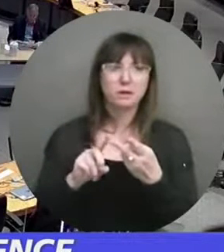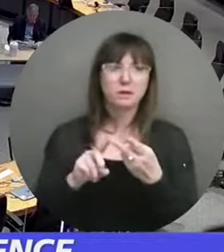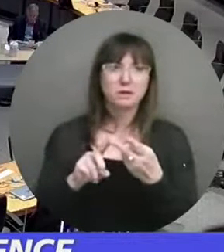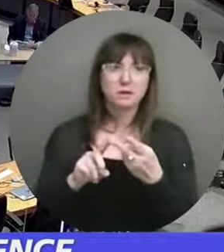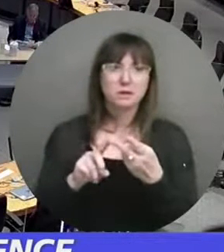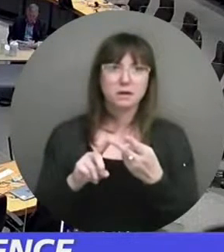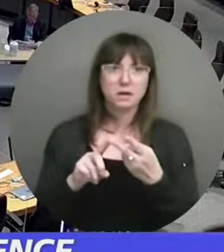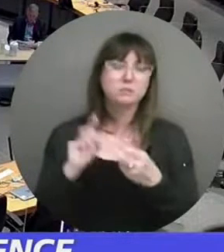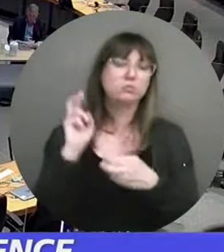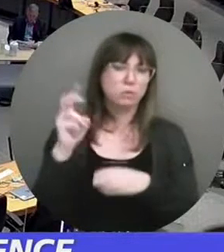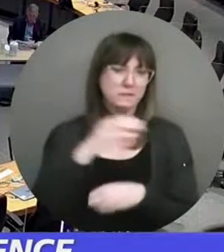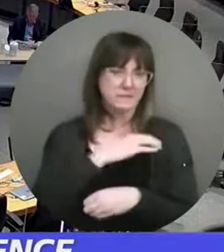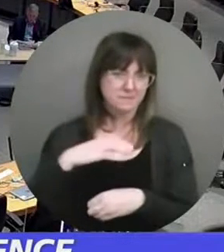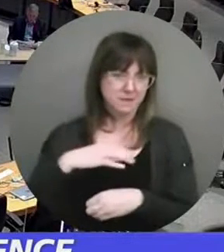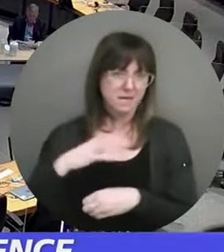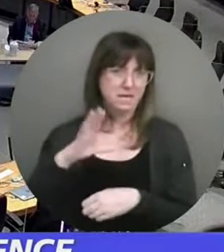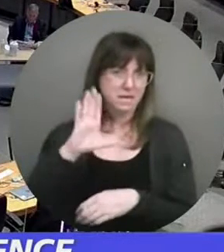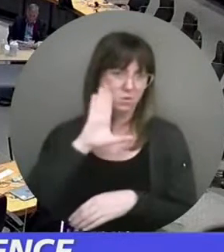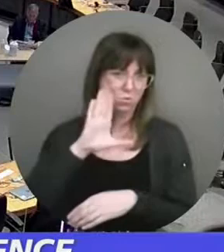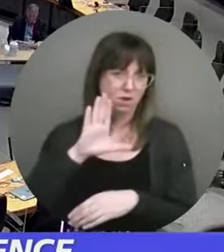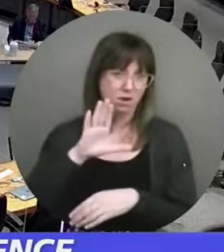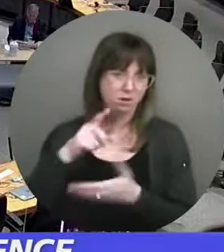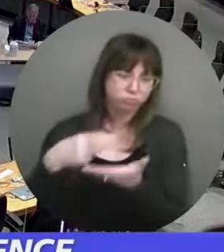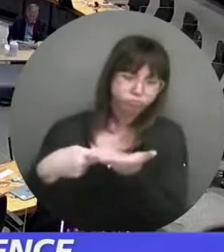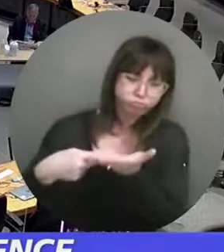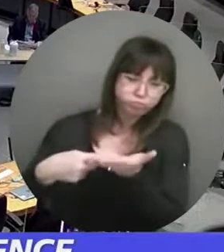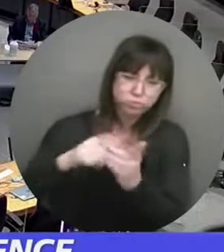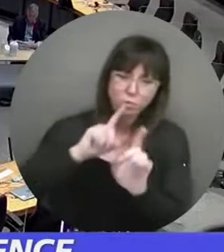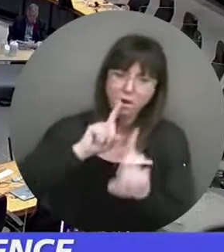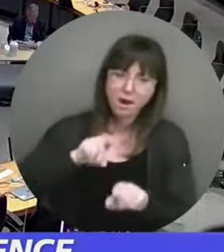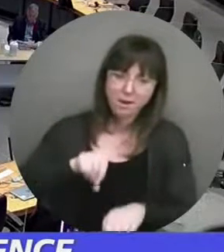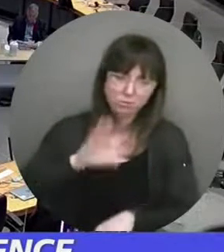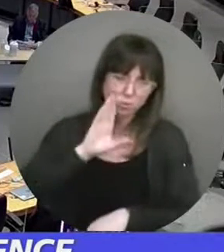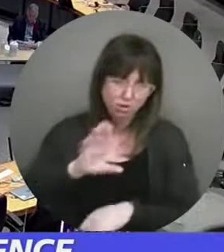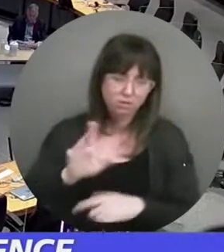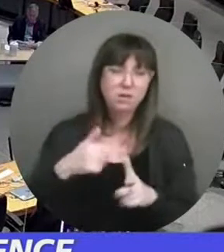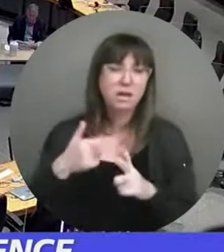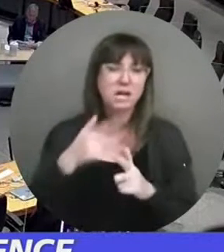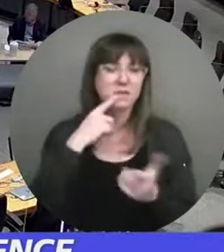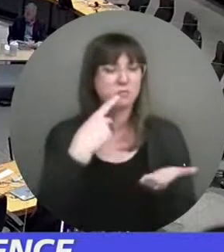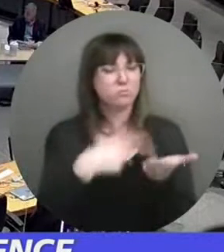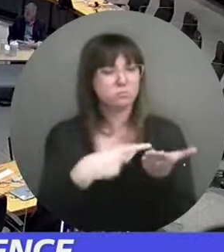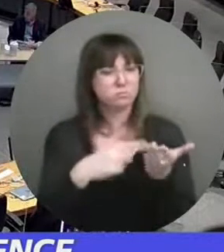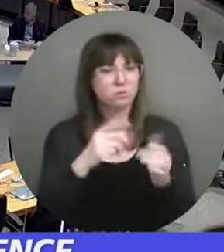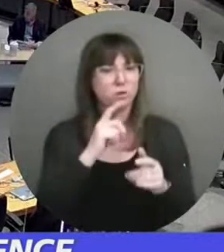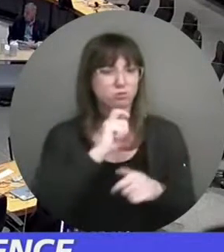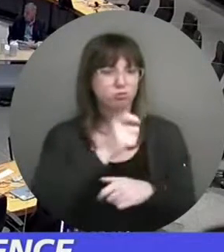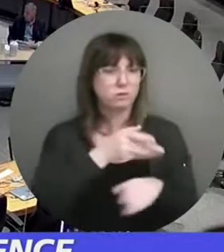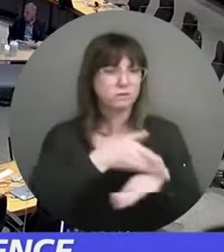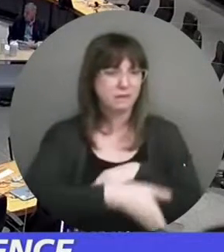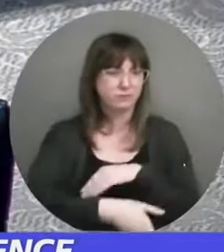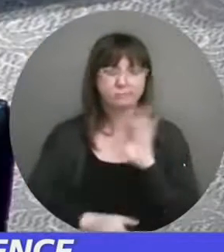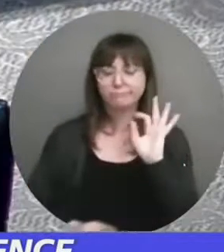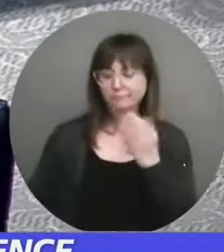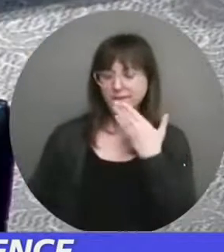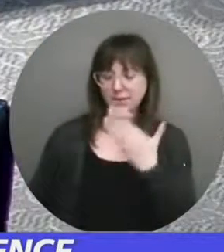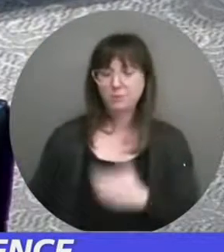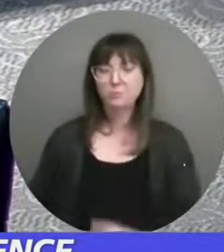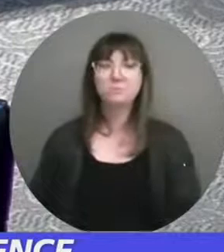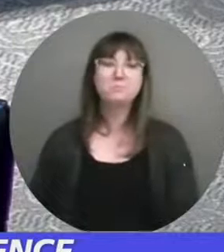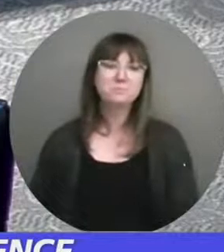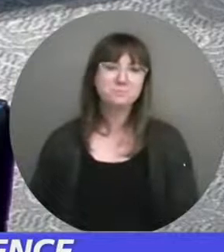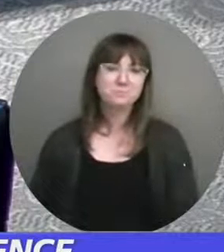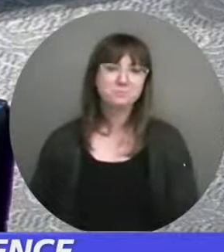committee. We'll be answering questions on that at the committee, and then we'll be talking to journalists afterwards. Thank you. Thank you very much.